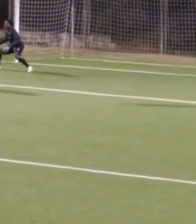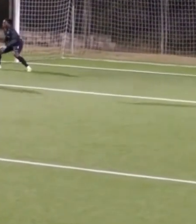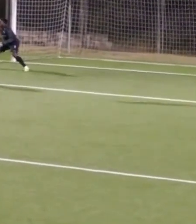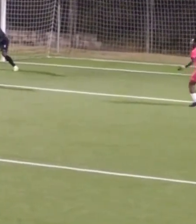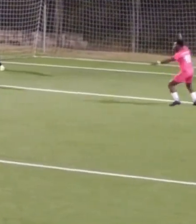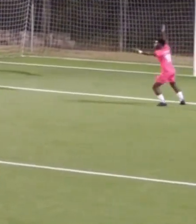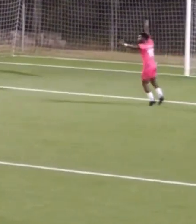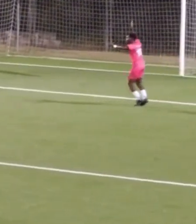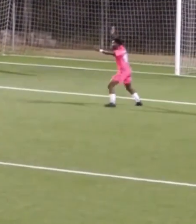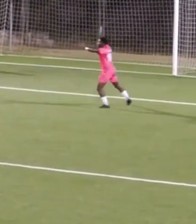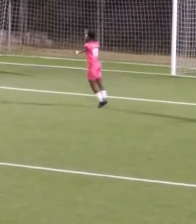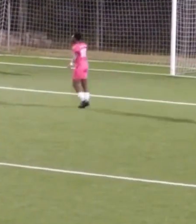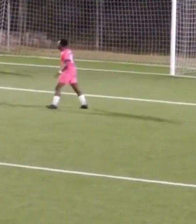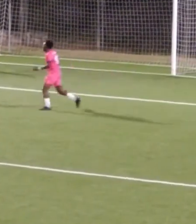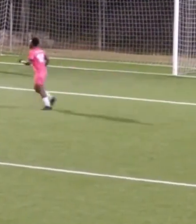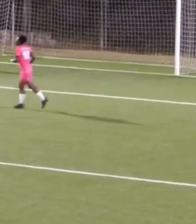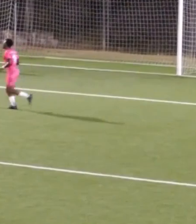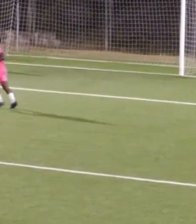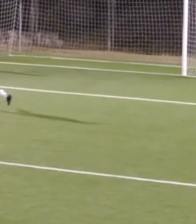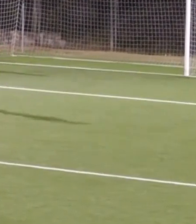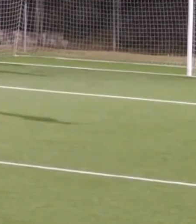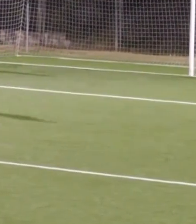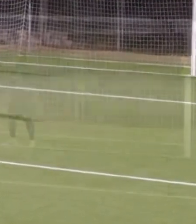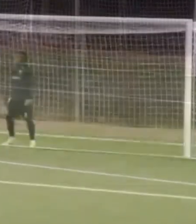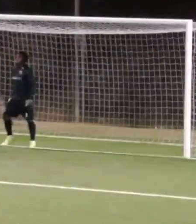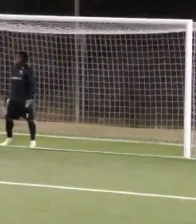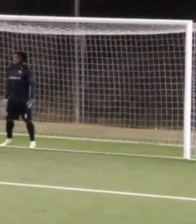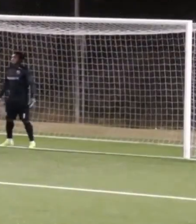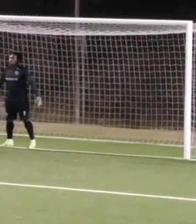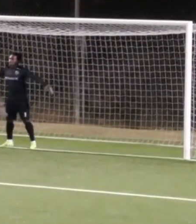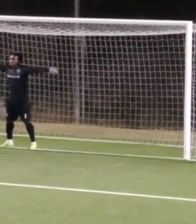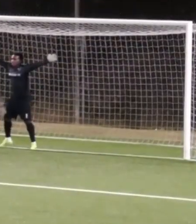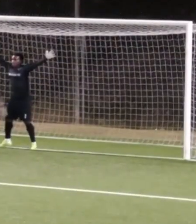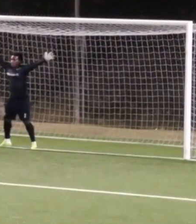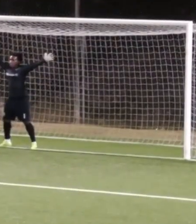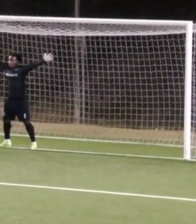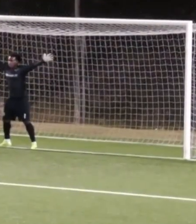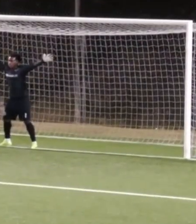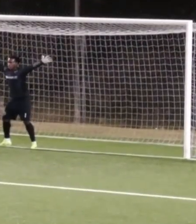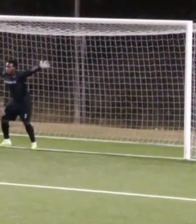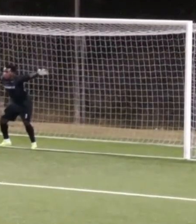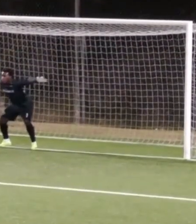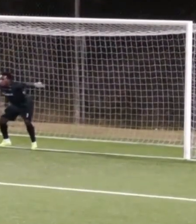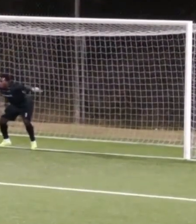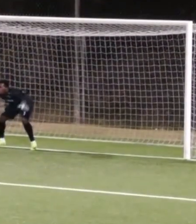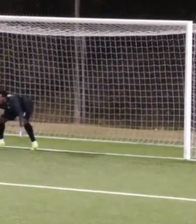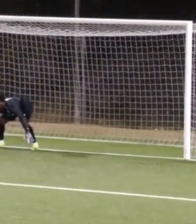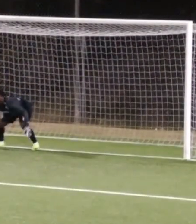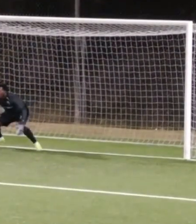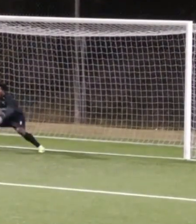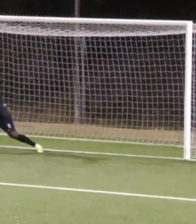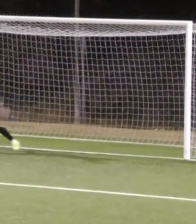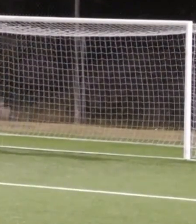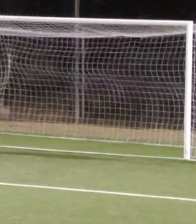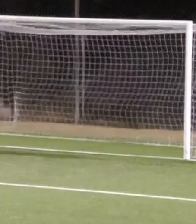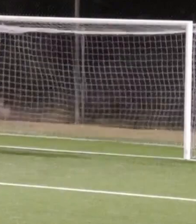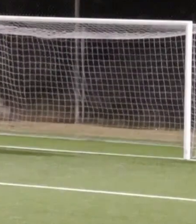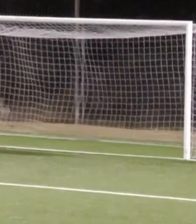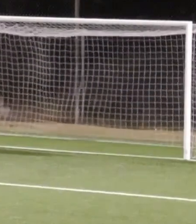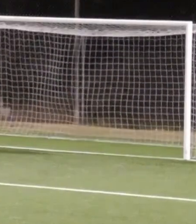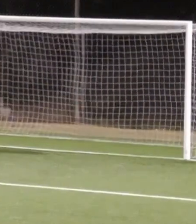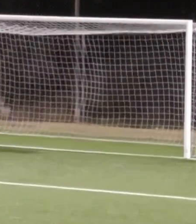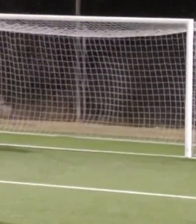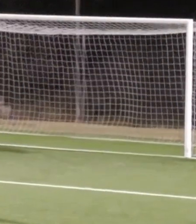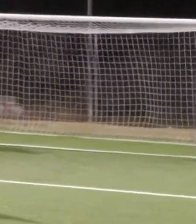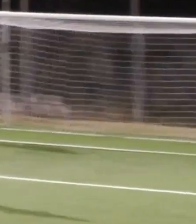added on after handball in the box. Cox steps up from the penalty spot and deposits into the